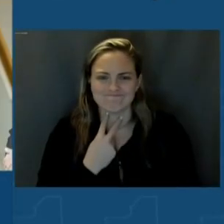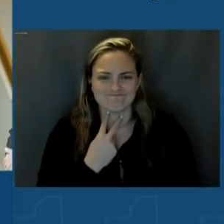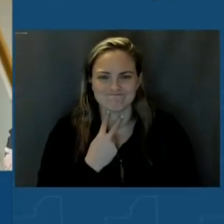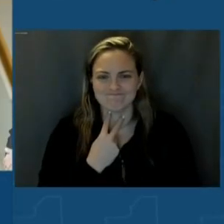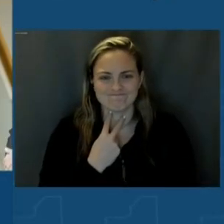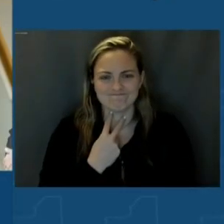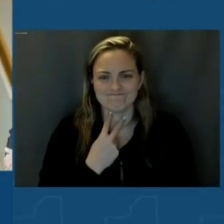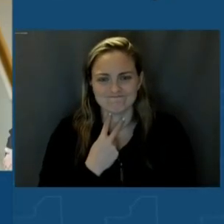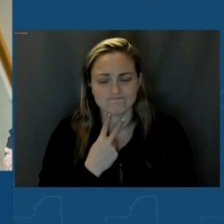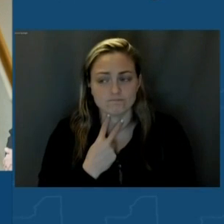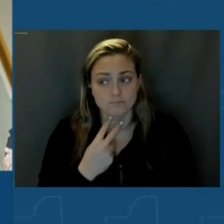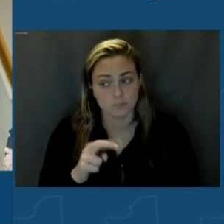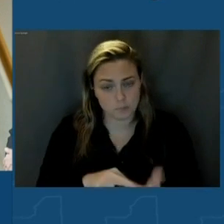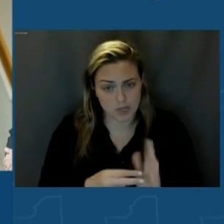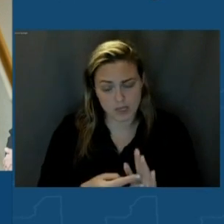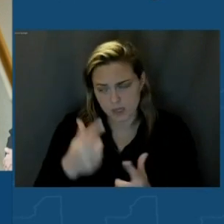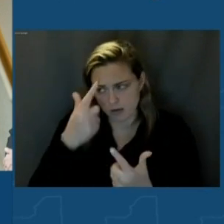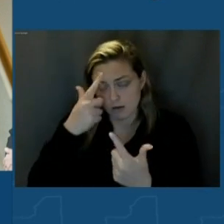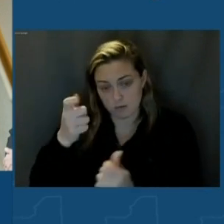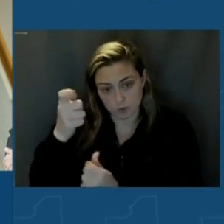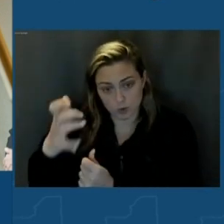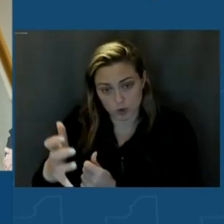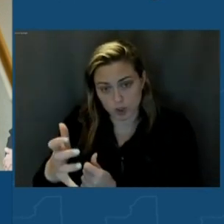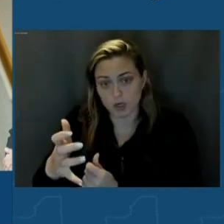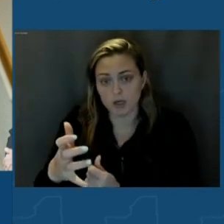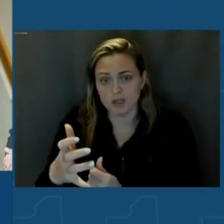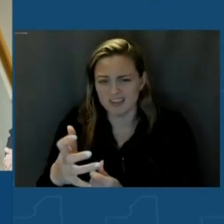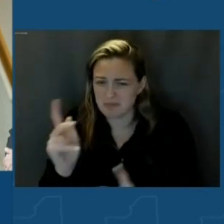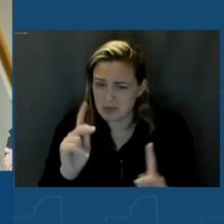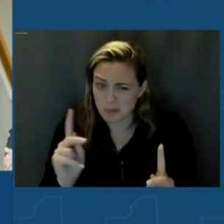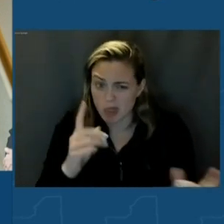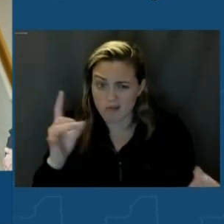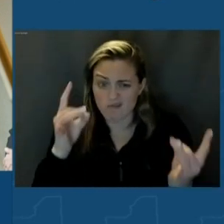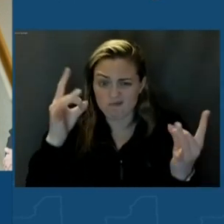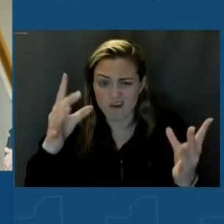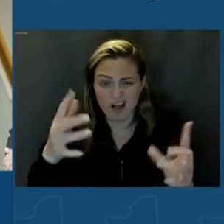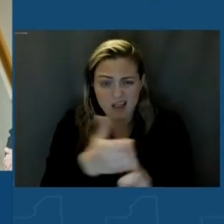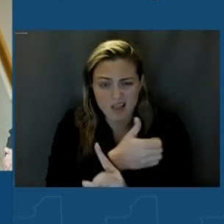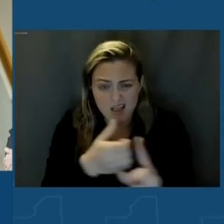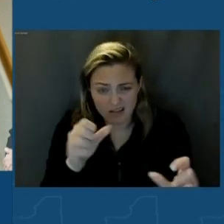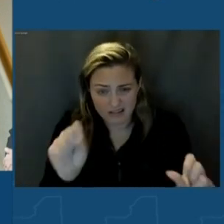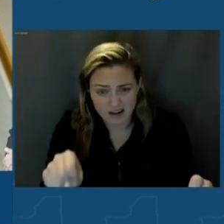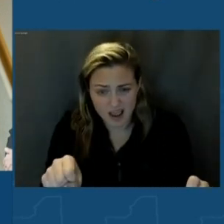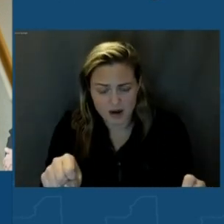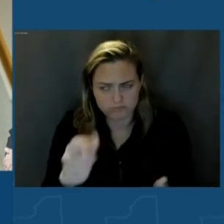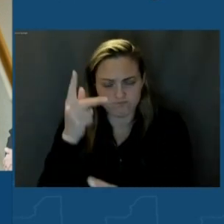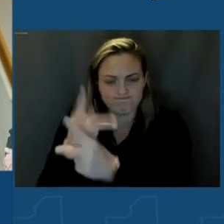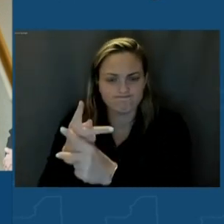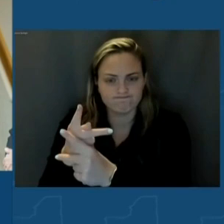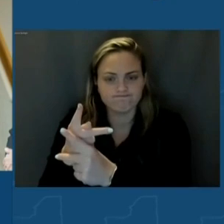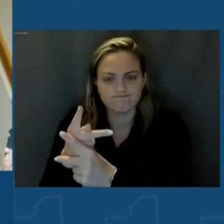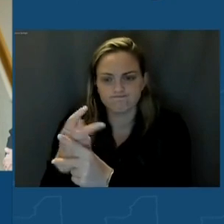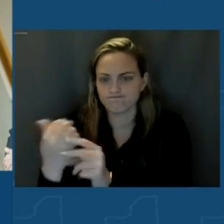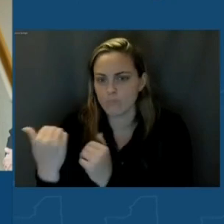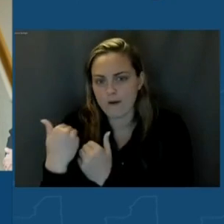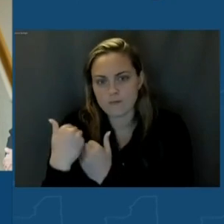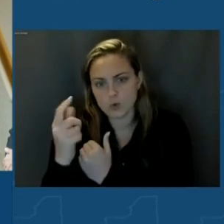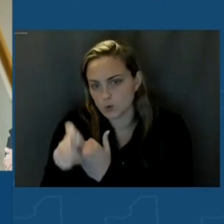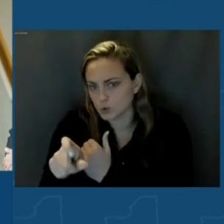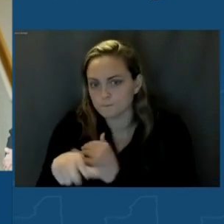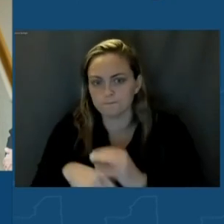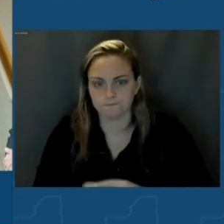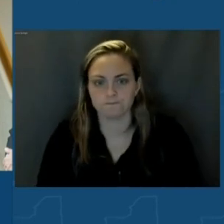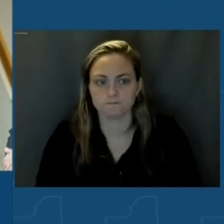gives judges discretion. They need to hold violent criminals accountable while still upholding our commitment to a justice system that is